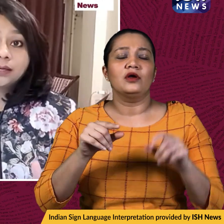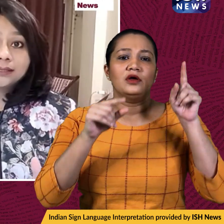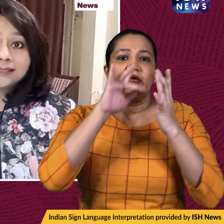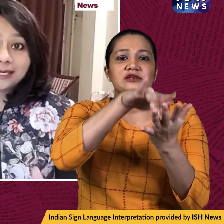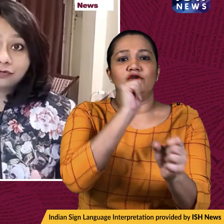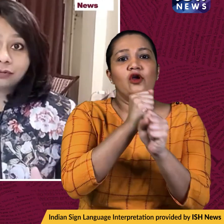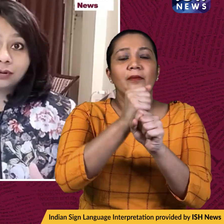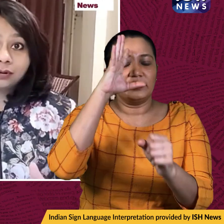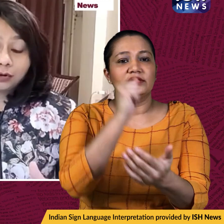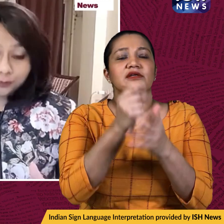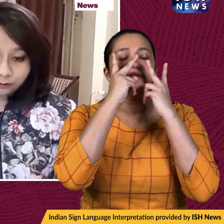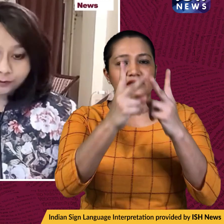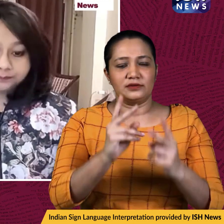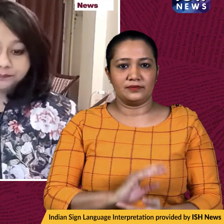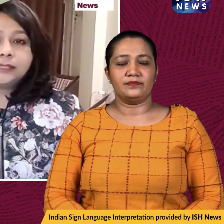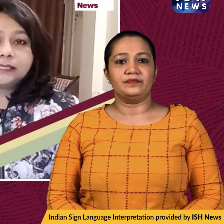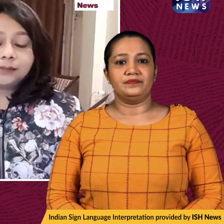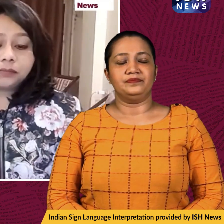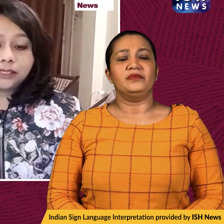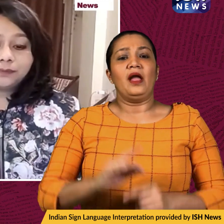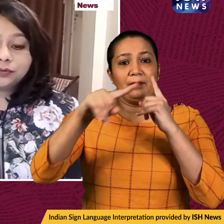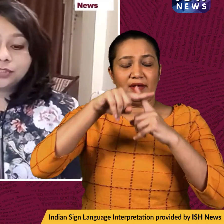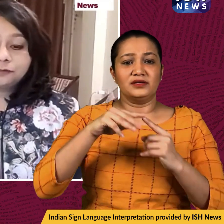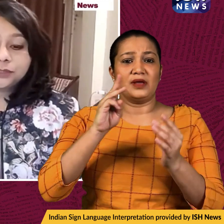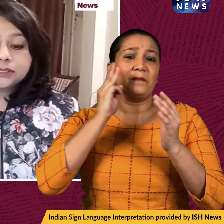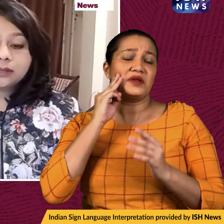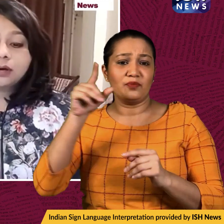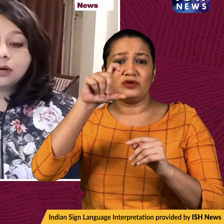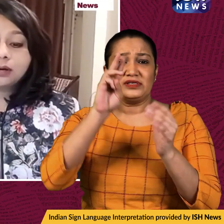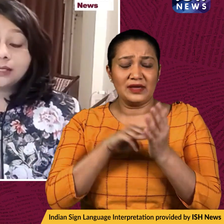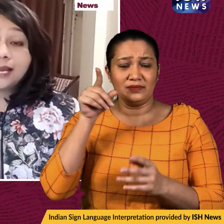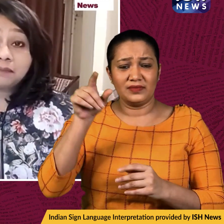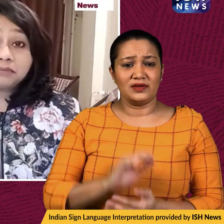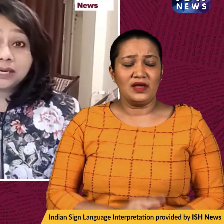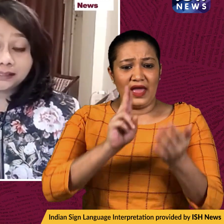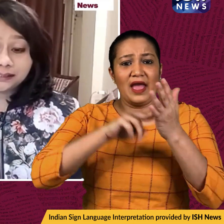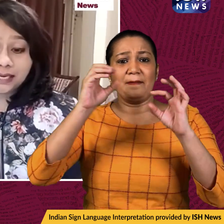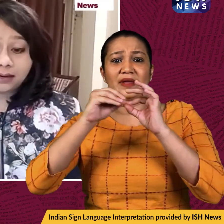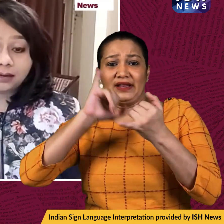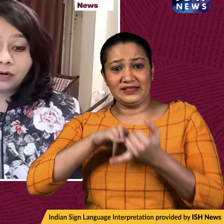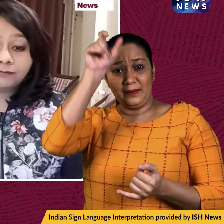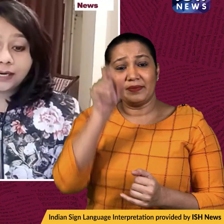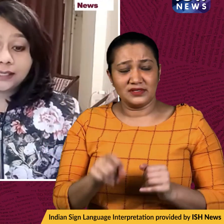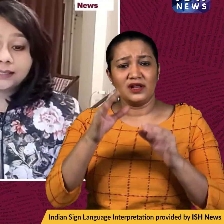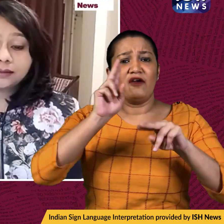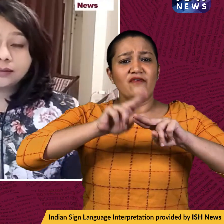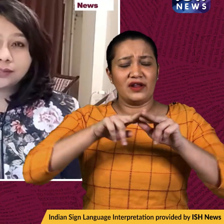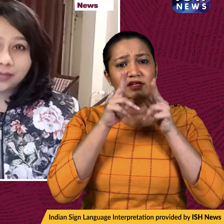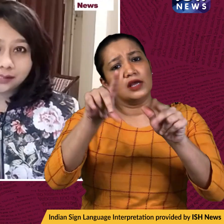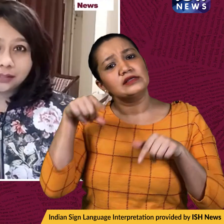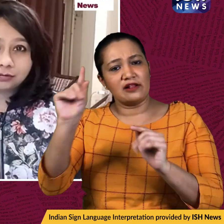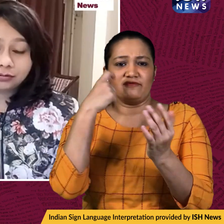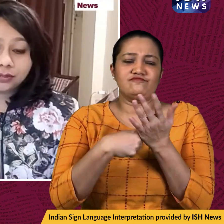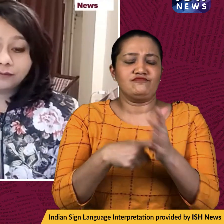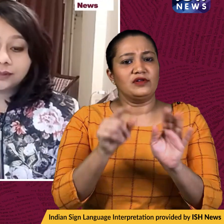decided by the Central Observer. In the meantime, in Manipur, Chief Minister N. Biren Singh on Friday tendered